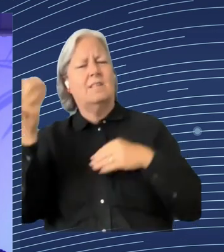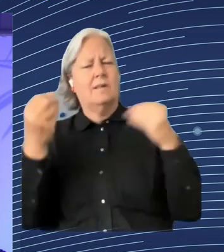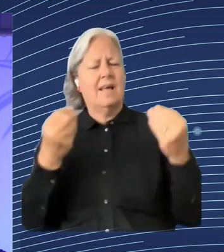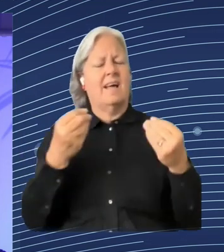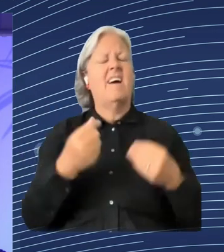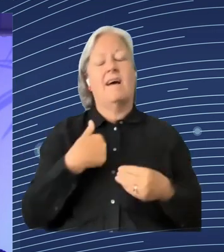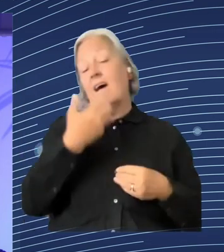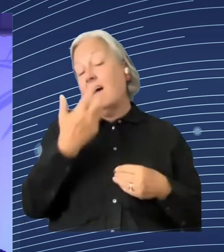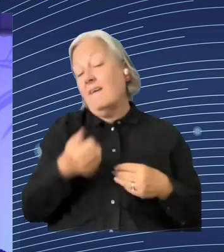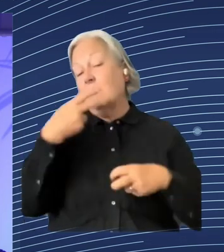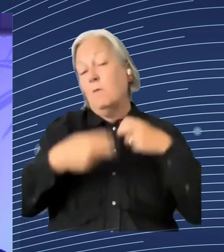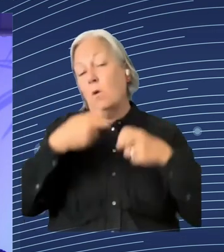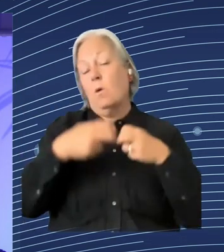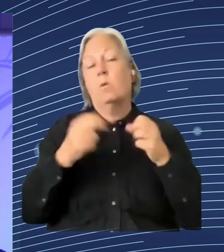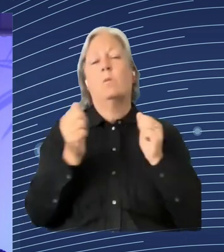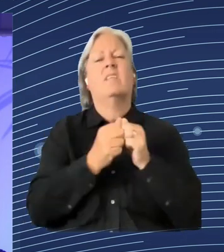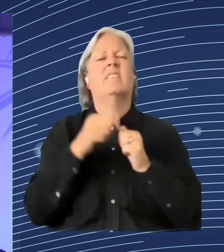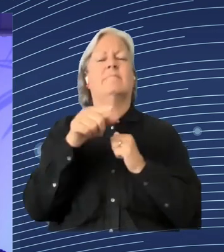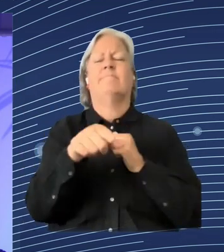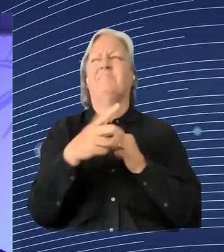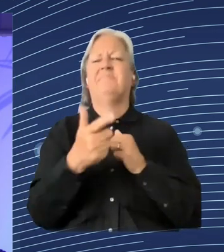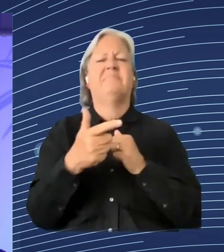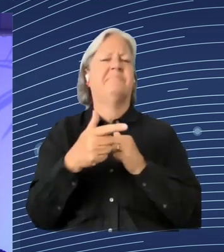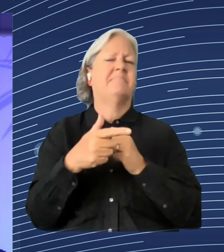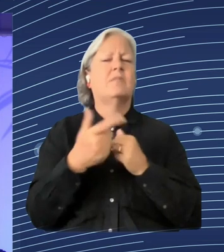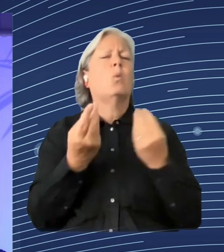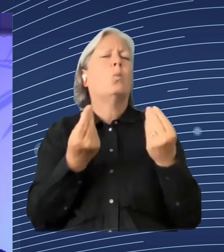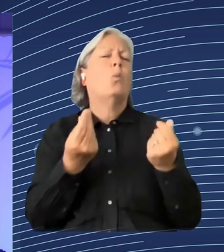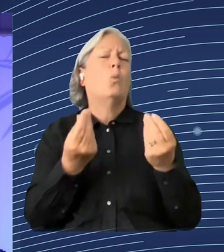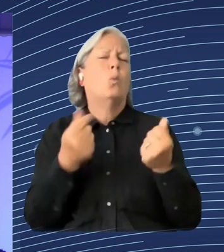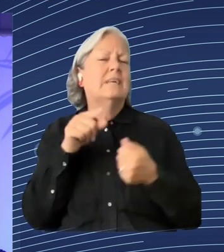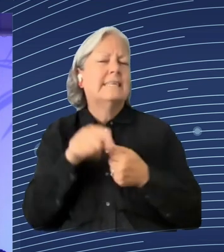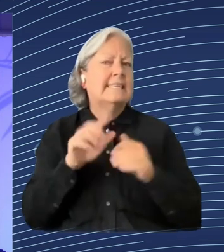database that where data